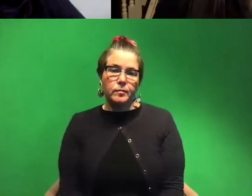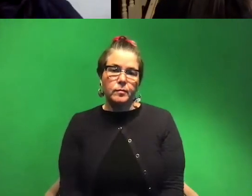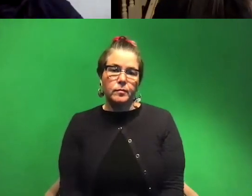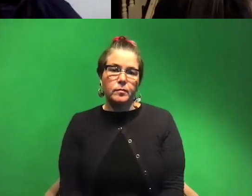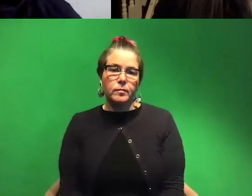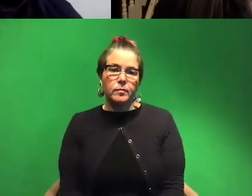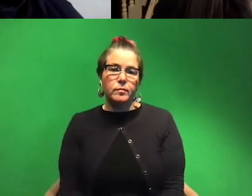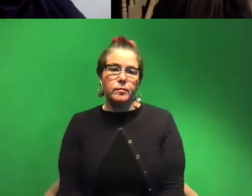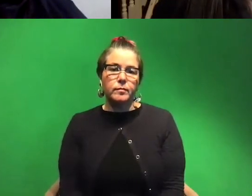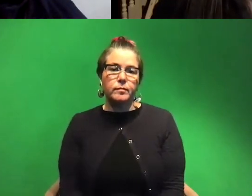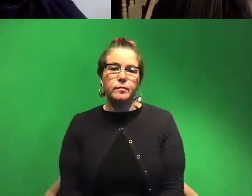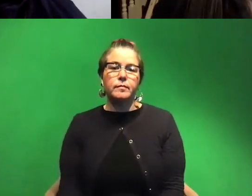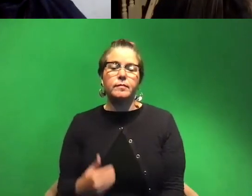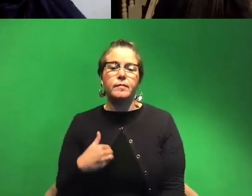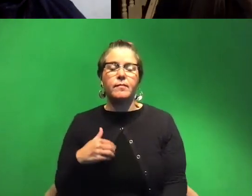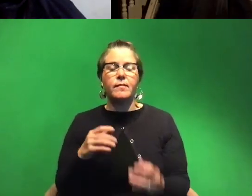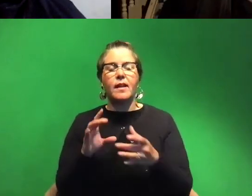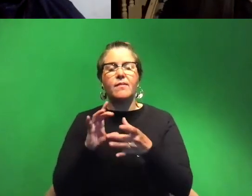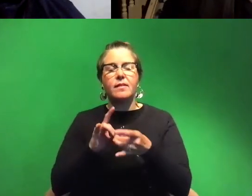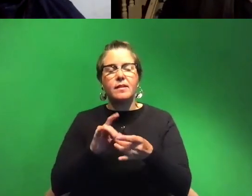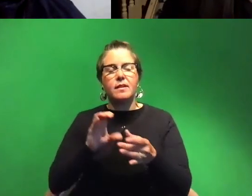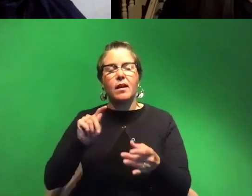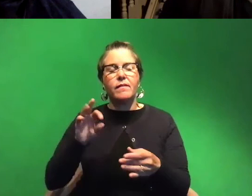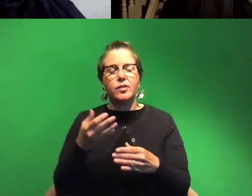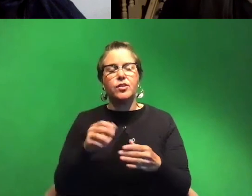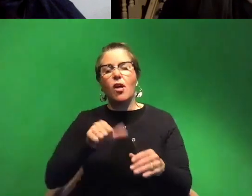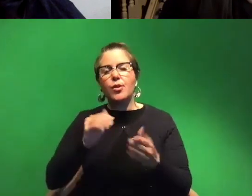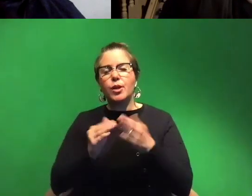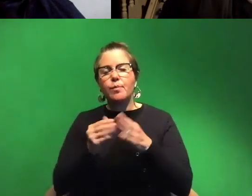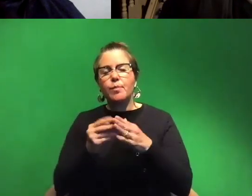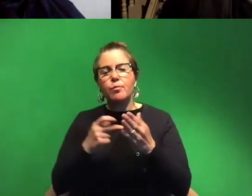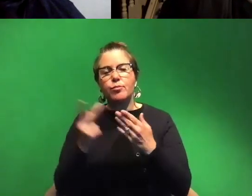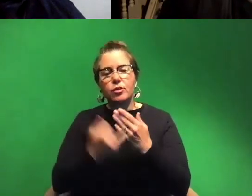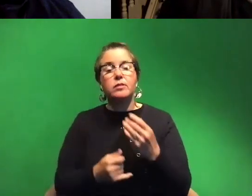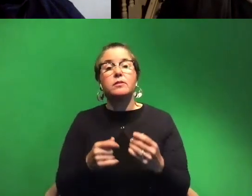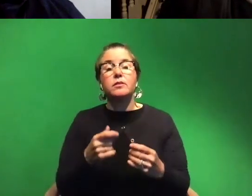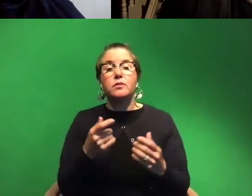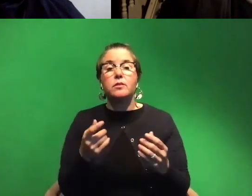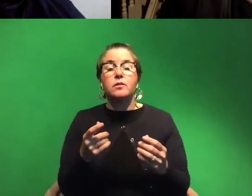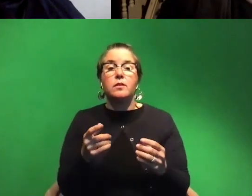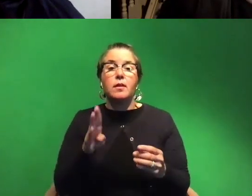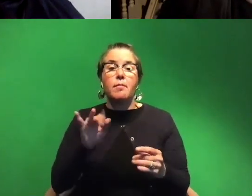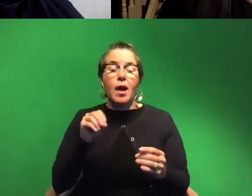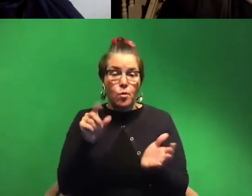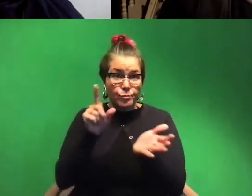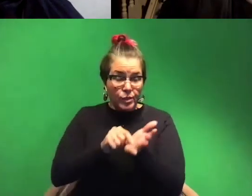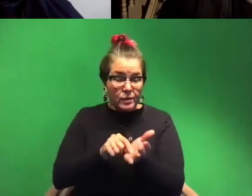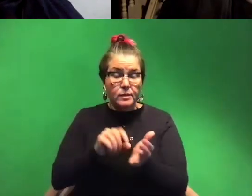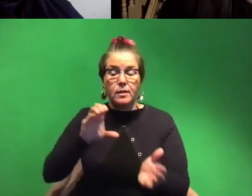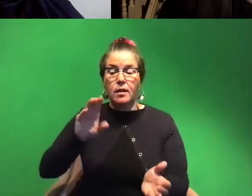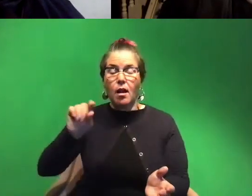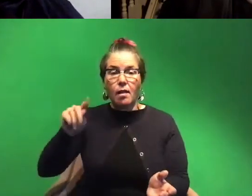We've got links to our Cuttlefish project and other community projects. If you're interested in talking about bioprinting,